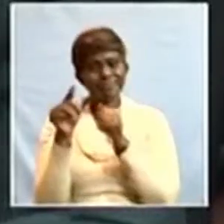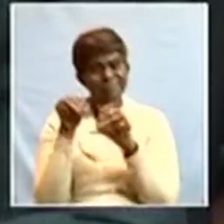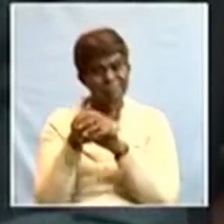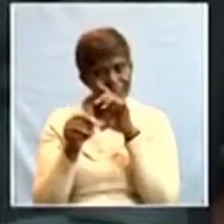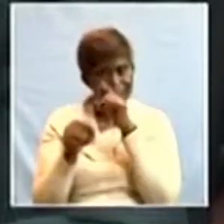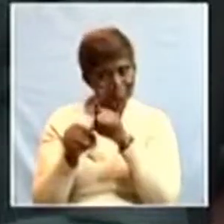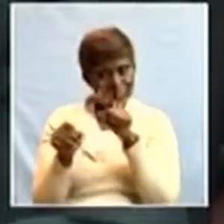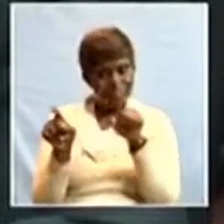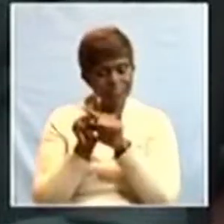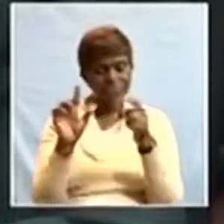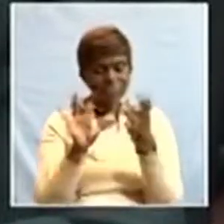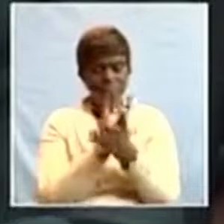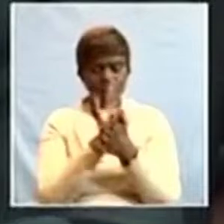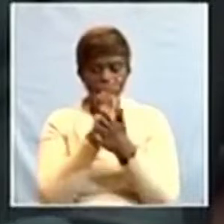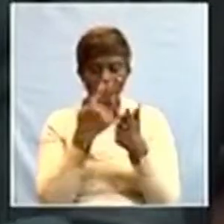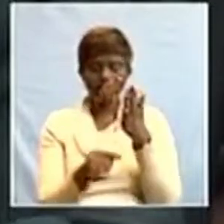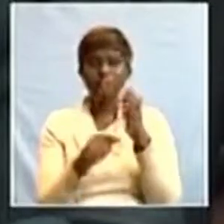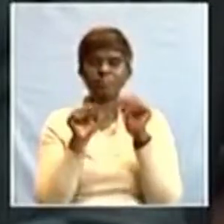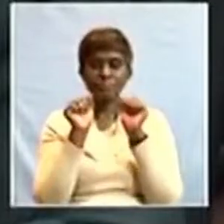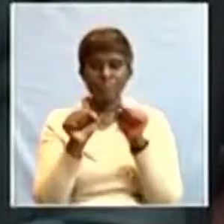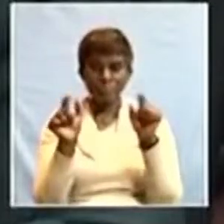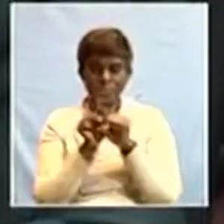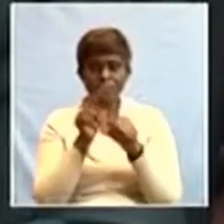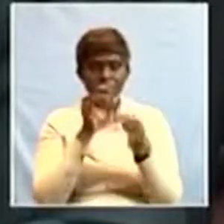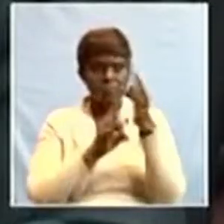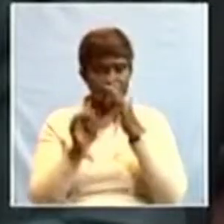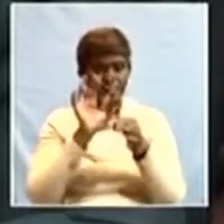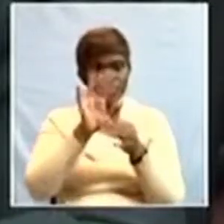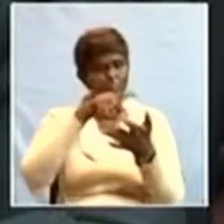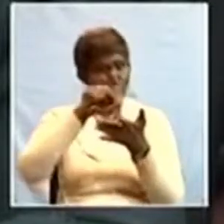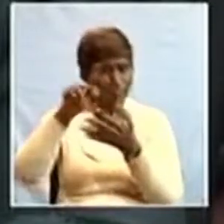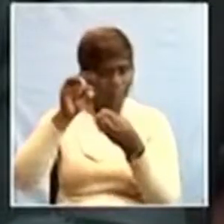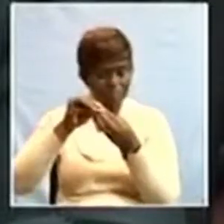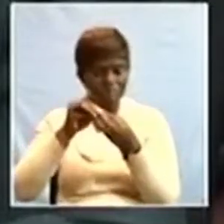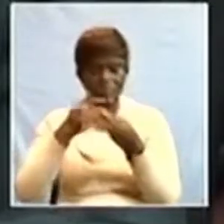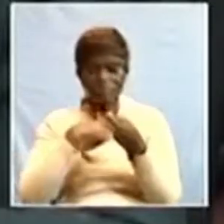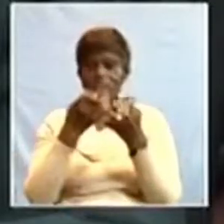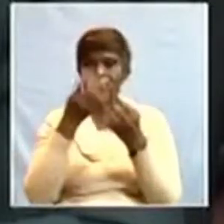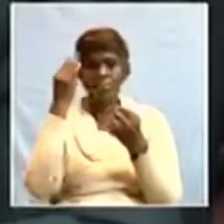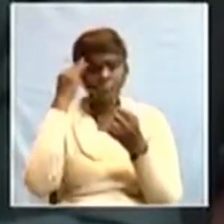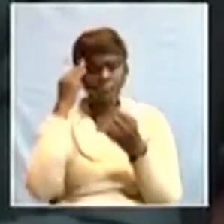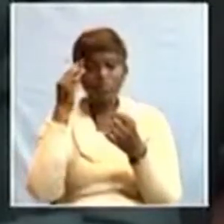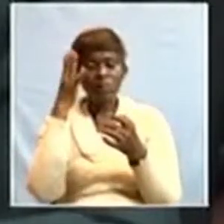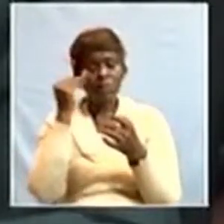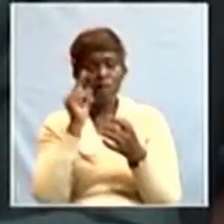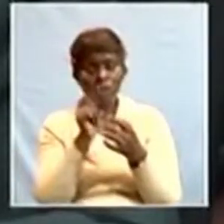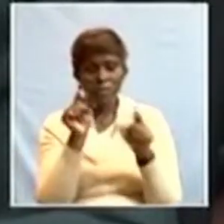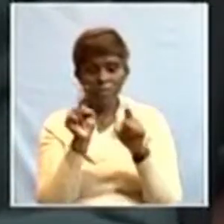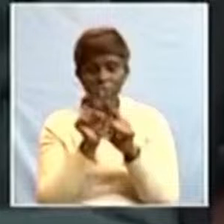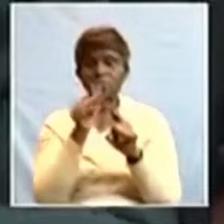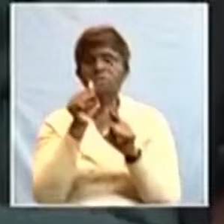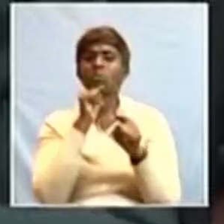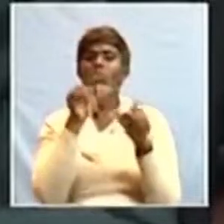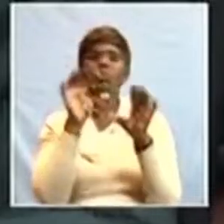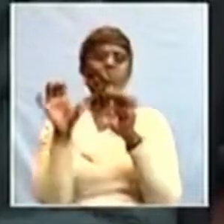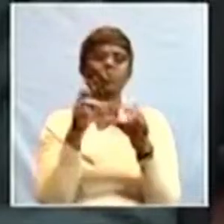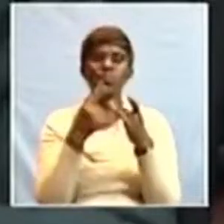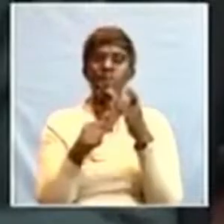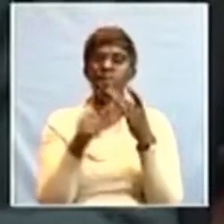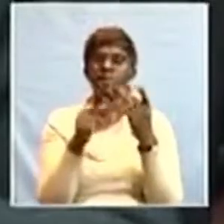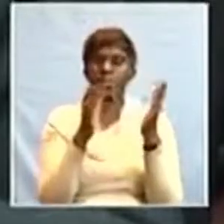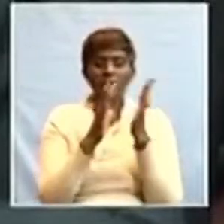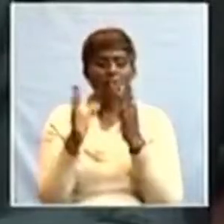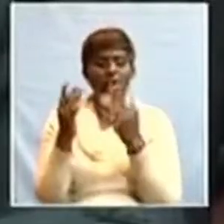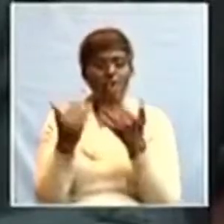the documentation that would have justified your payments. So I want to find out, why is it that you didn't do what was supposed